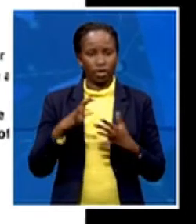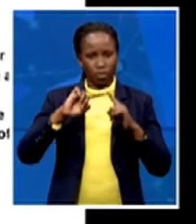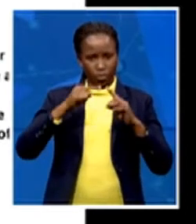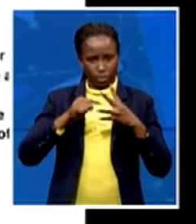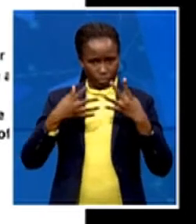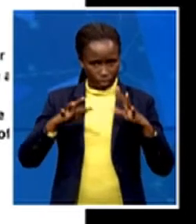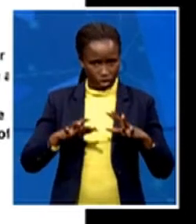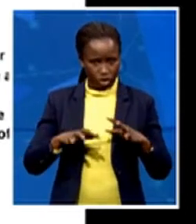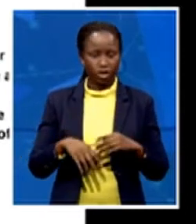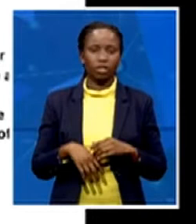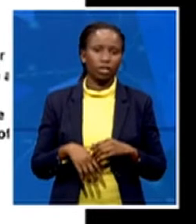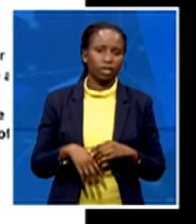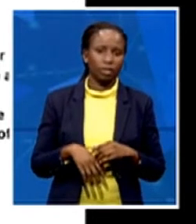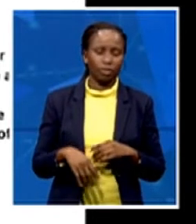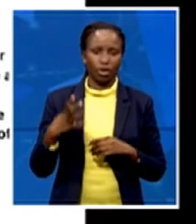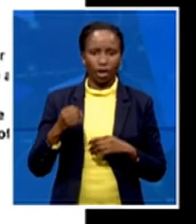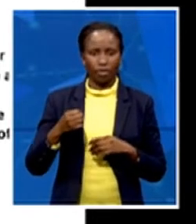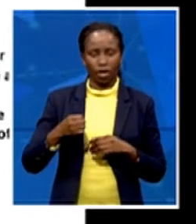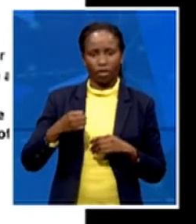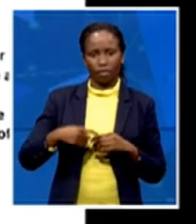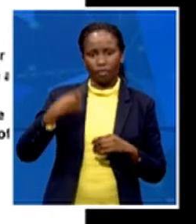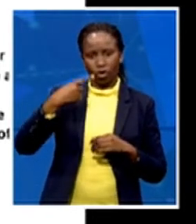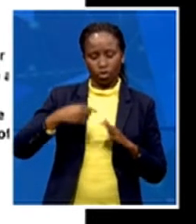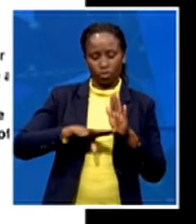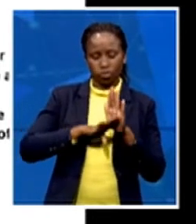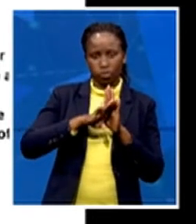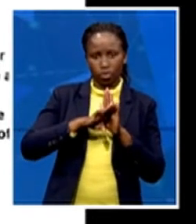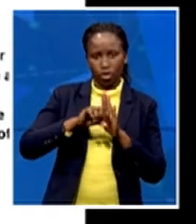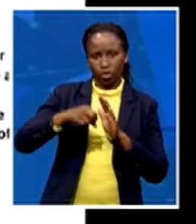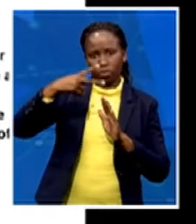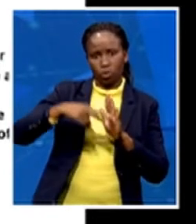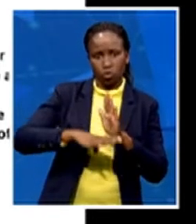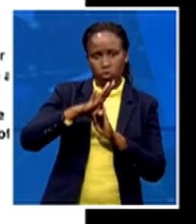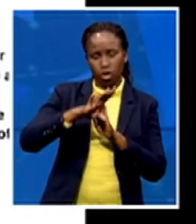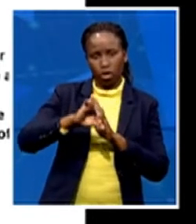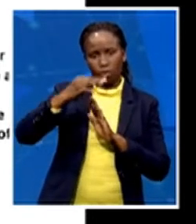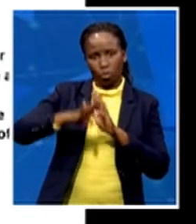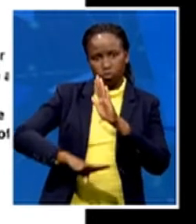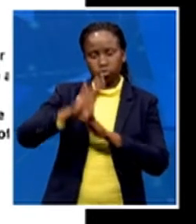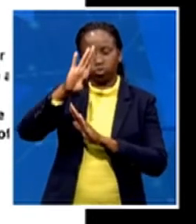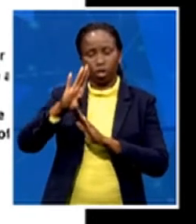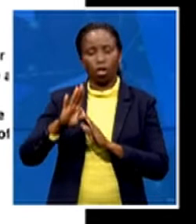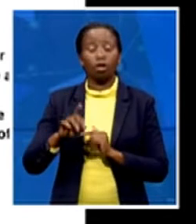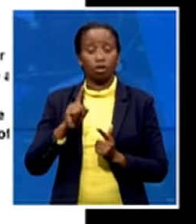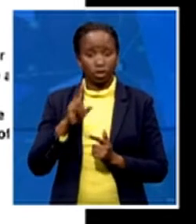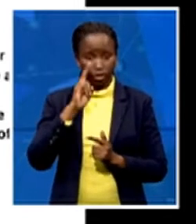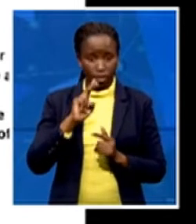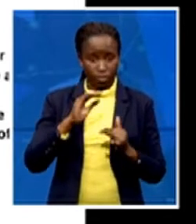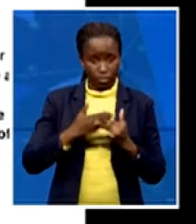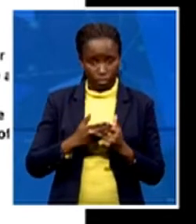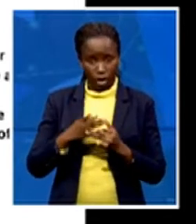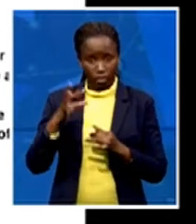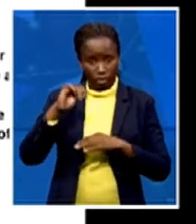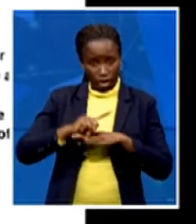and a second wave. We're currently seeing more than 430 cases per day, and we continue to see this increase week on